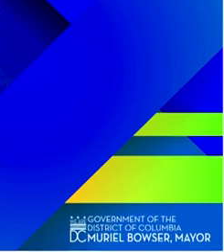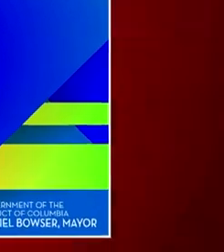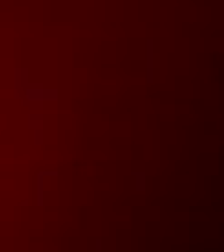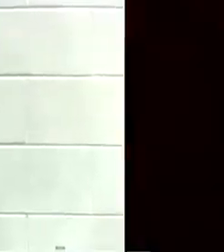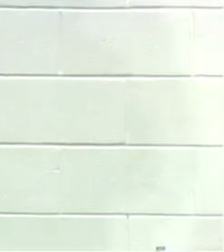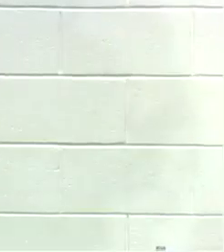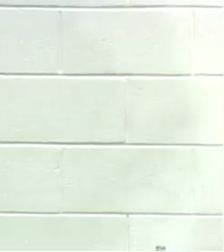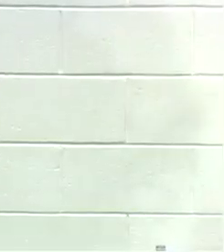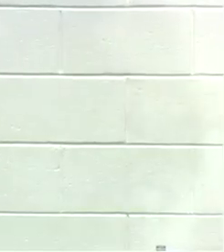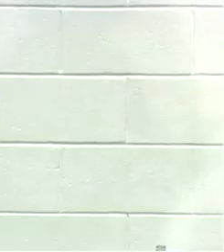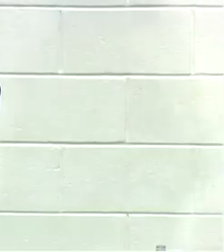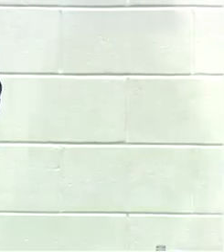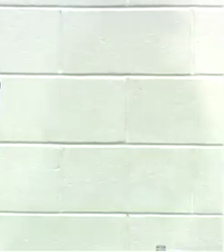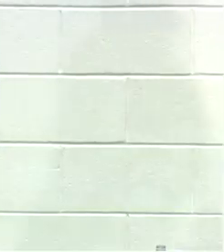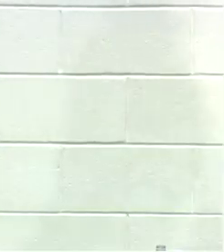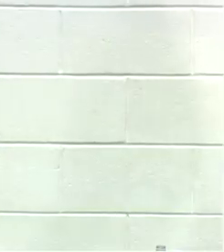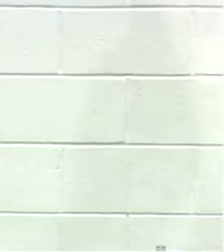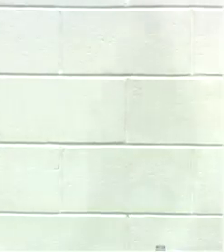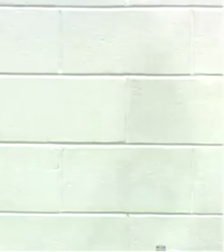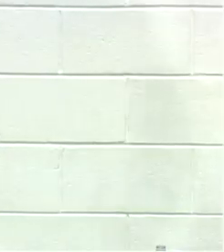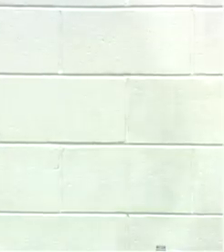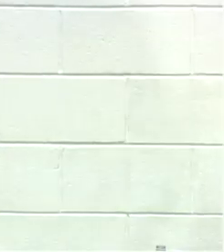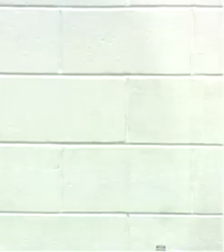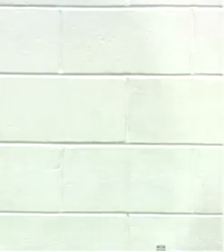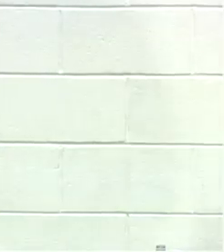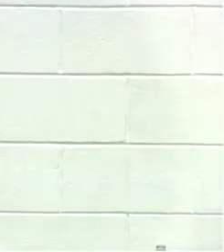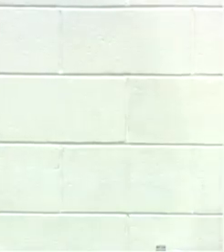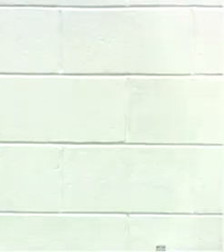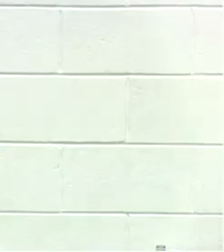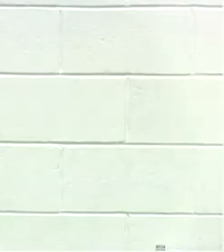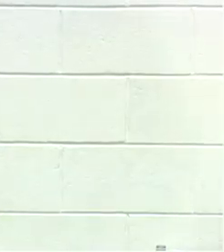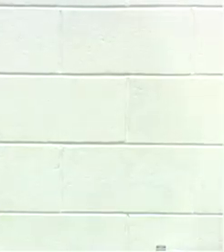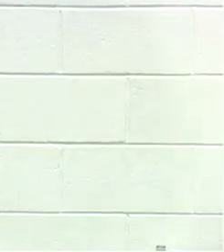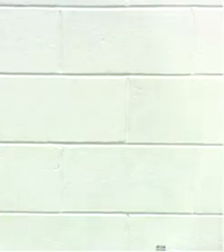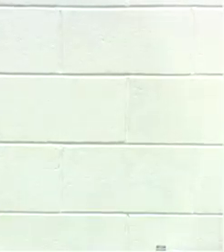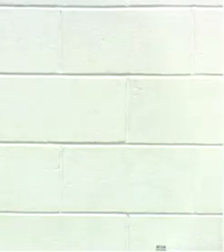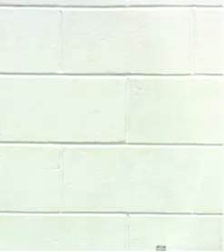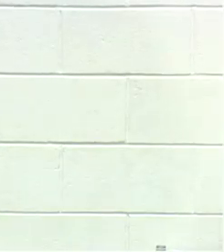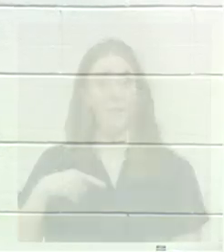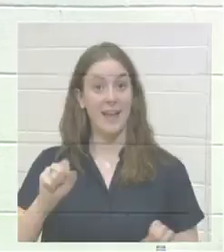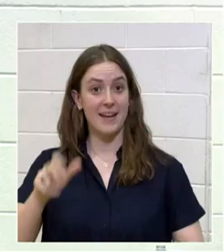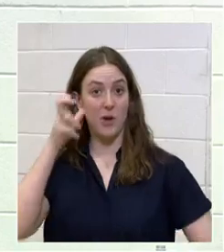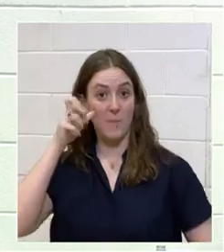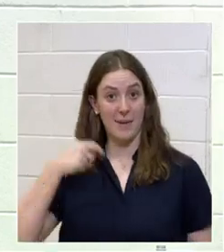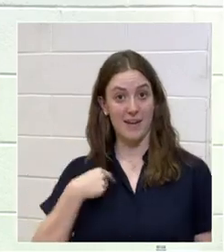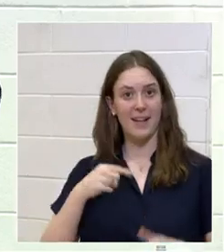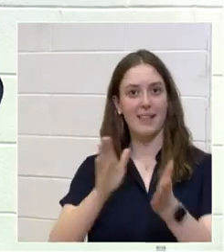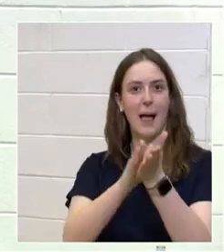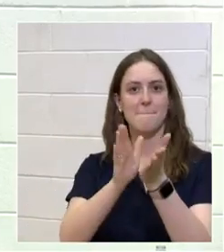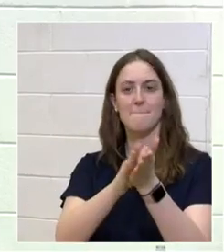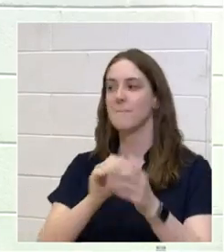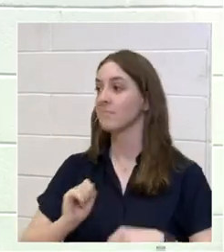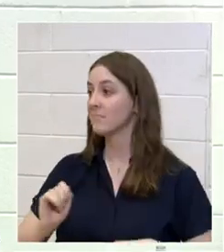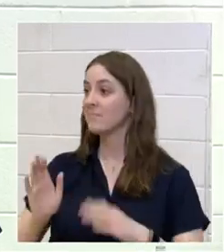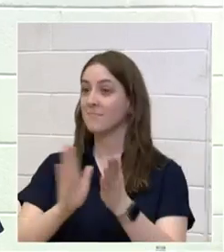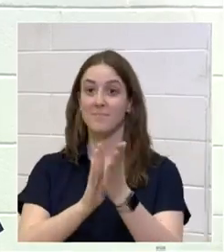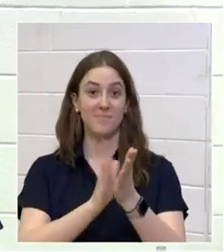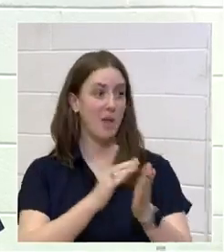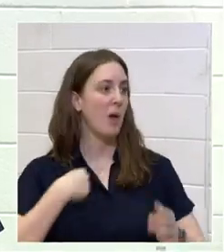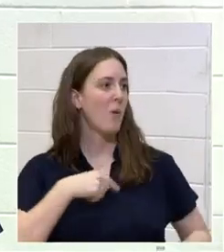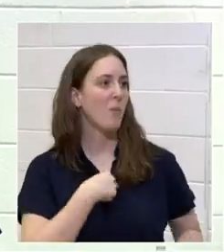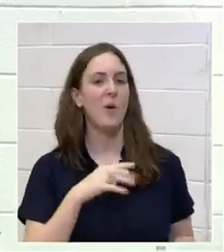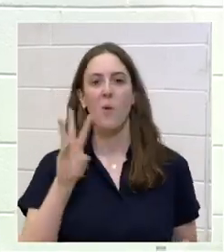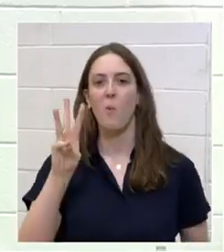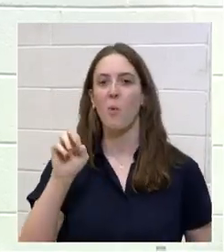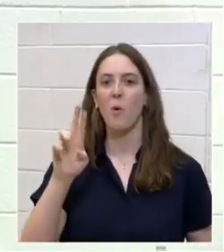clap twice. If you can hear the sound of my voice, clap 3 times. We're in Ward 5. If you can hear